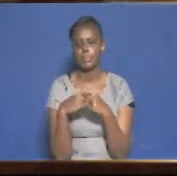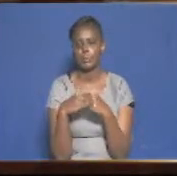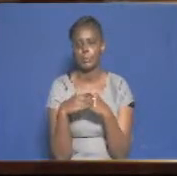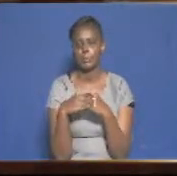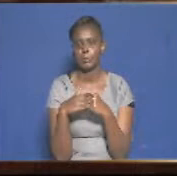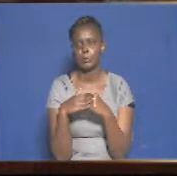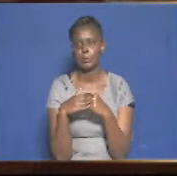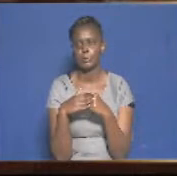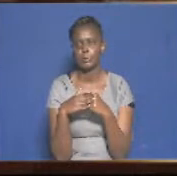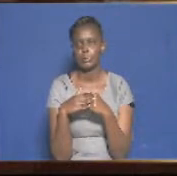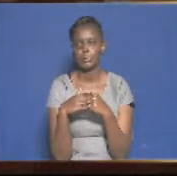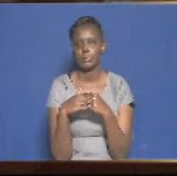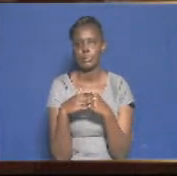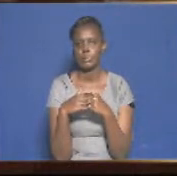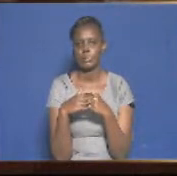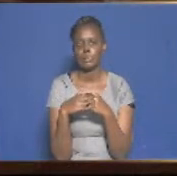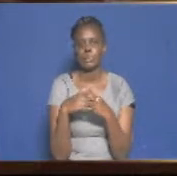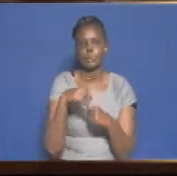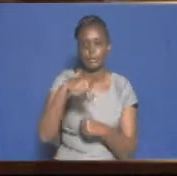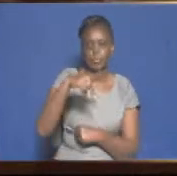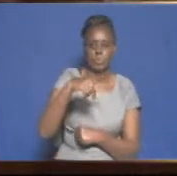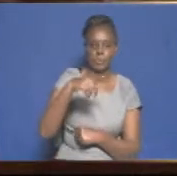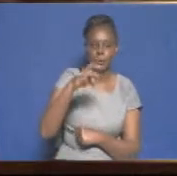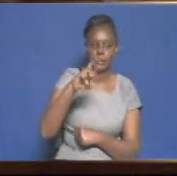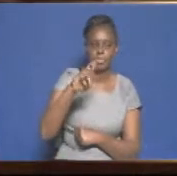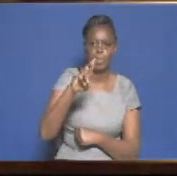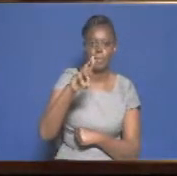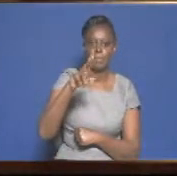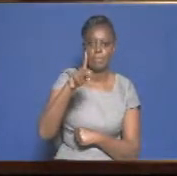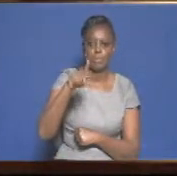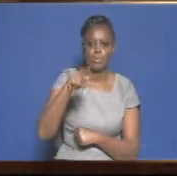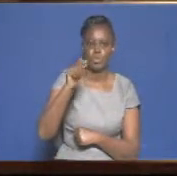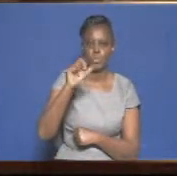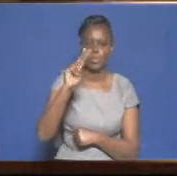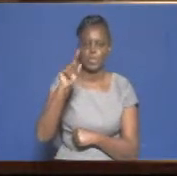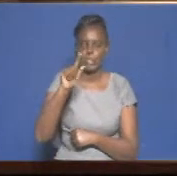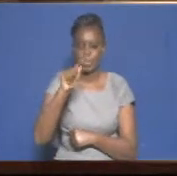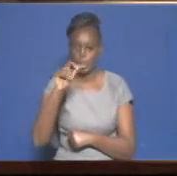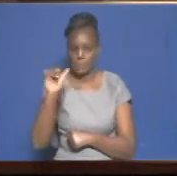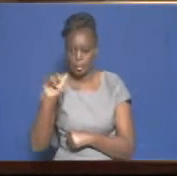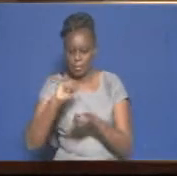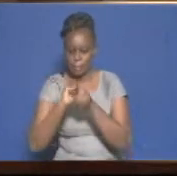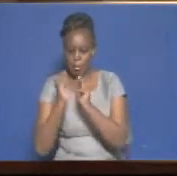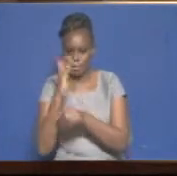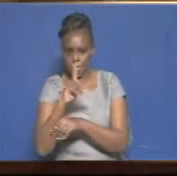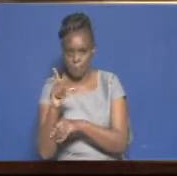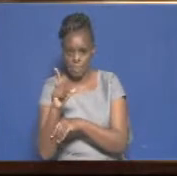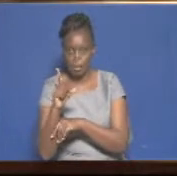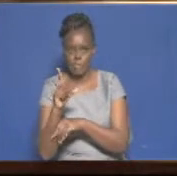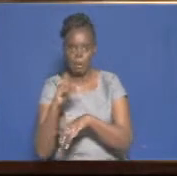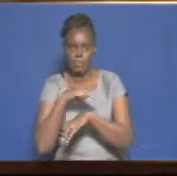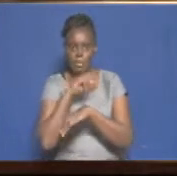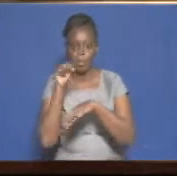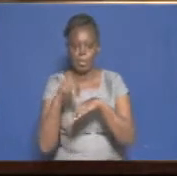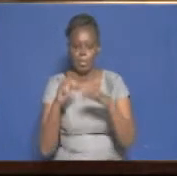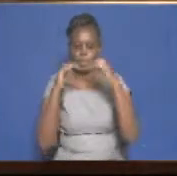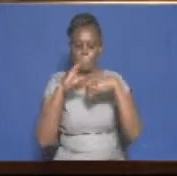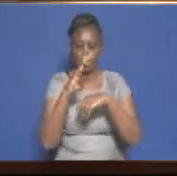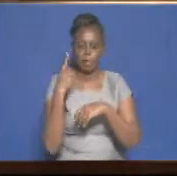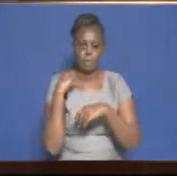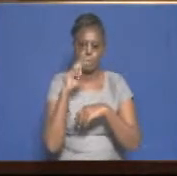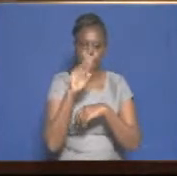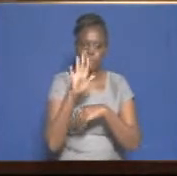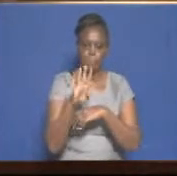the Perpetuities and Accumulations Amendment Bill, National Assembly Bill number